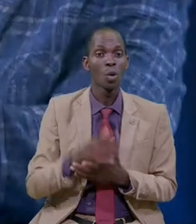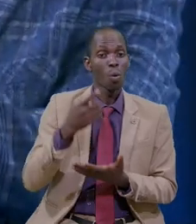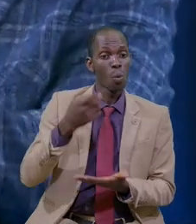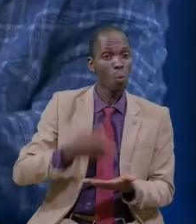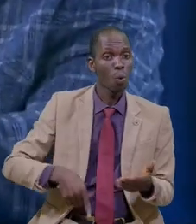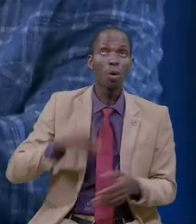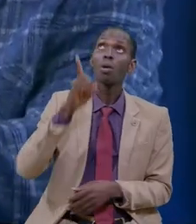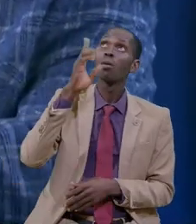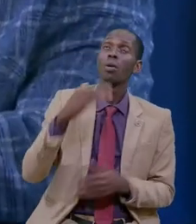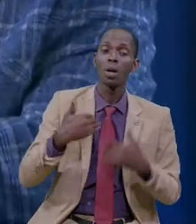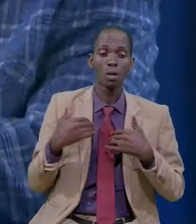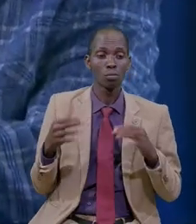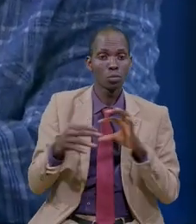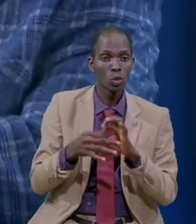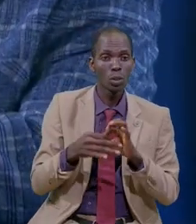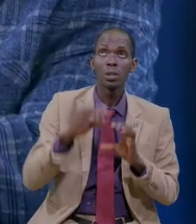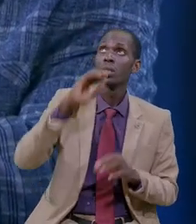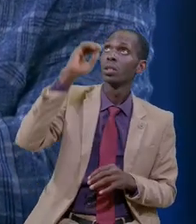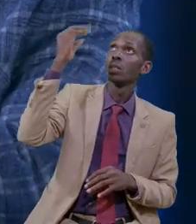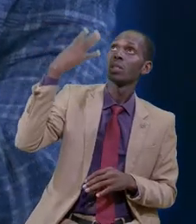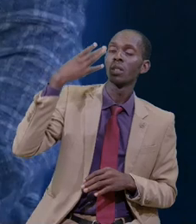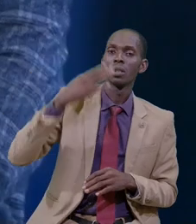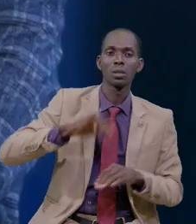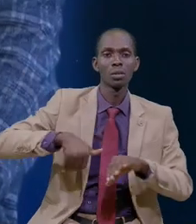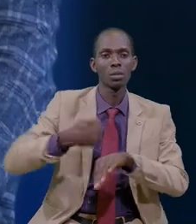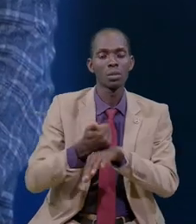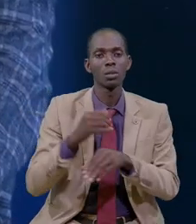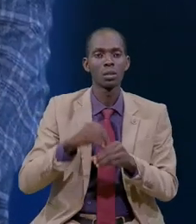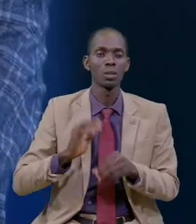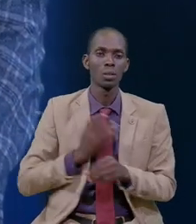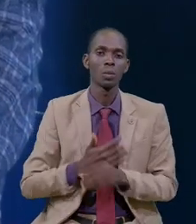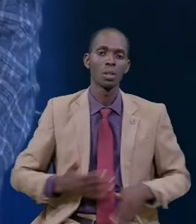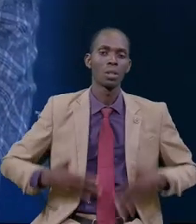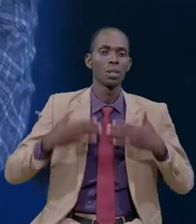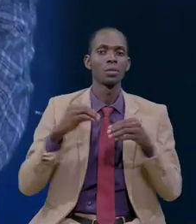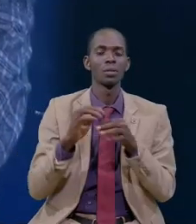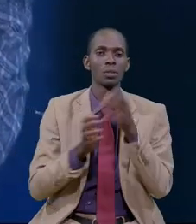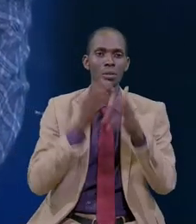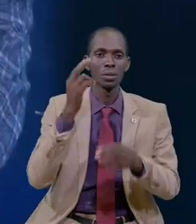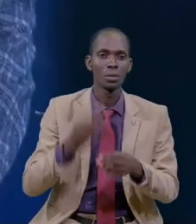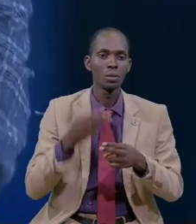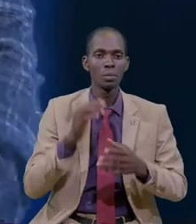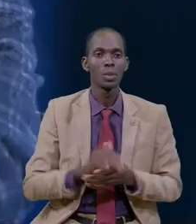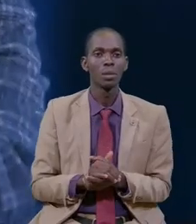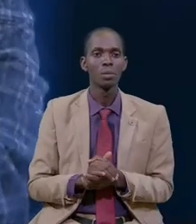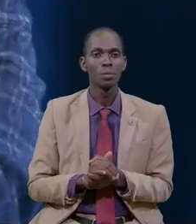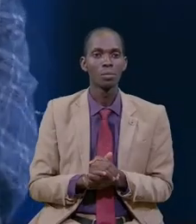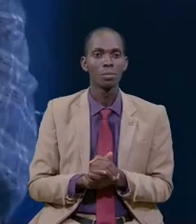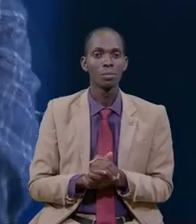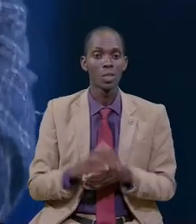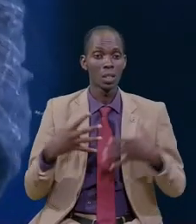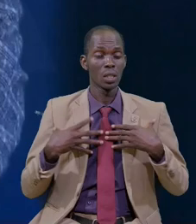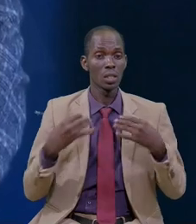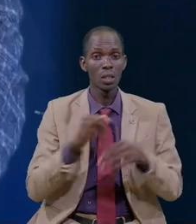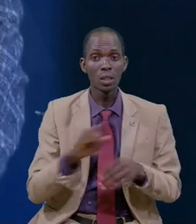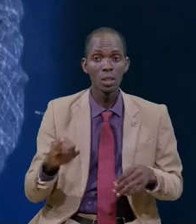together, grace confirms in our lives. Ce que Dieu a joint, la grâce le confirme dans notre vie. Healing,